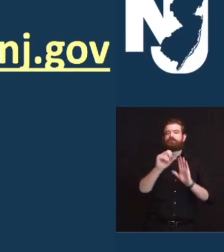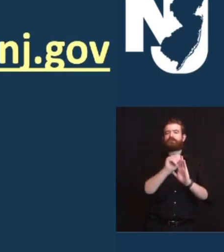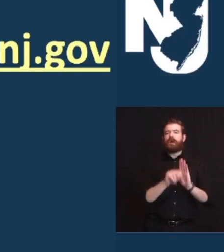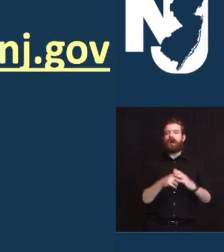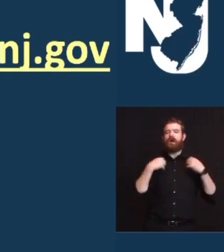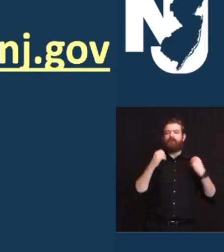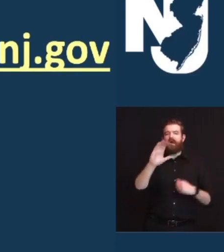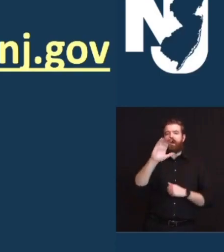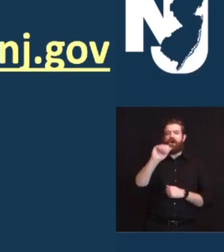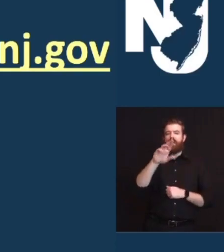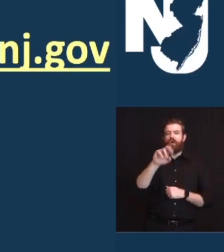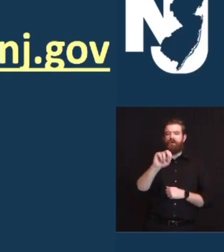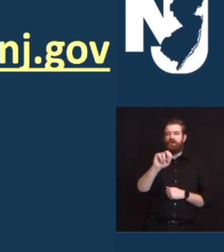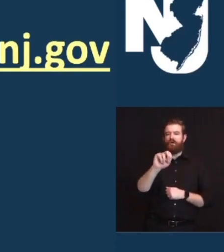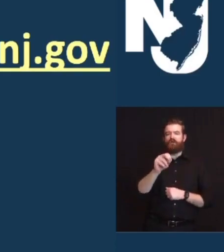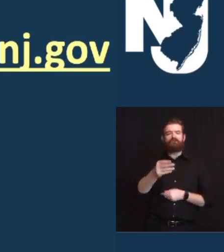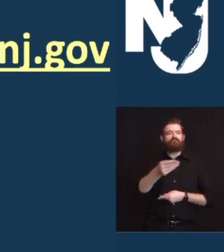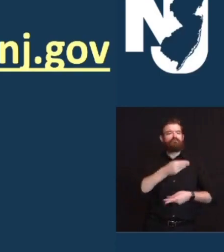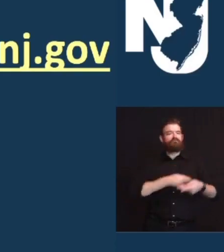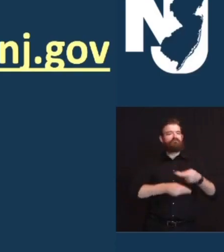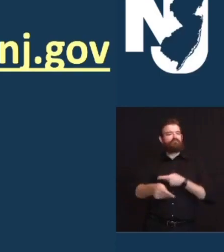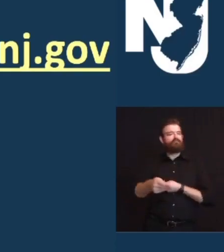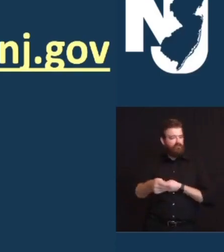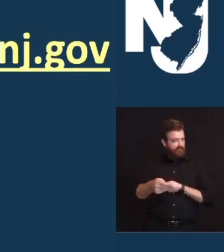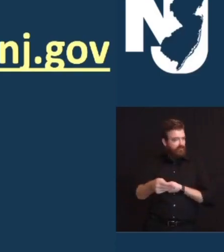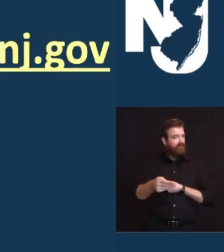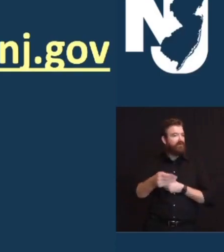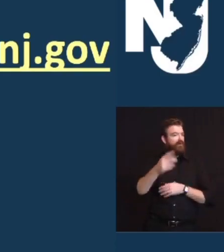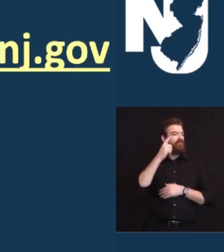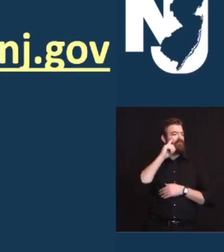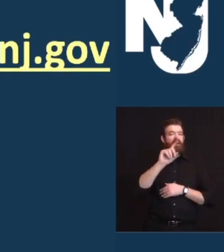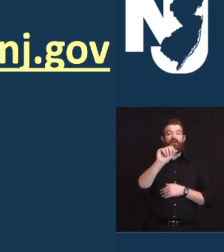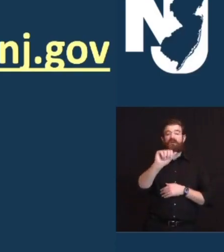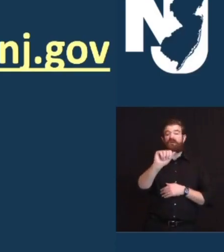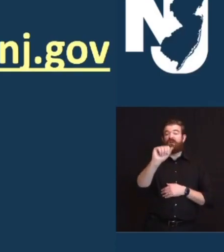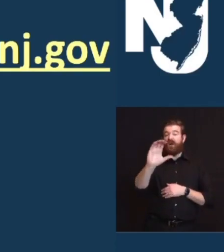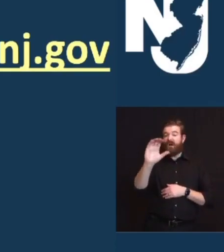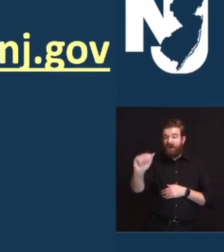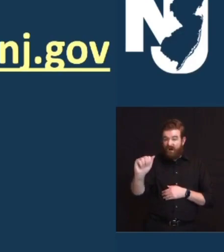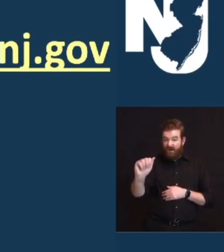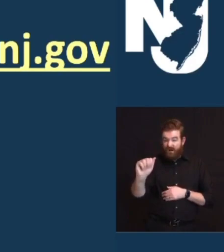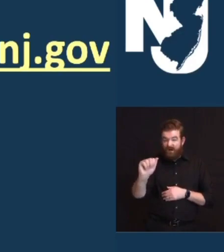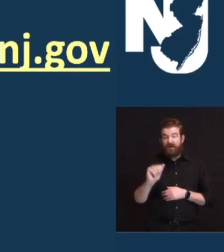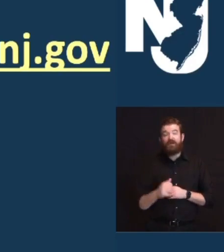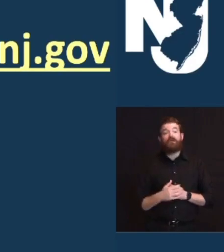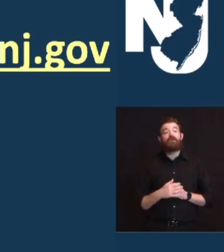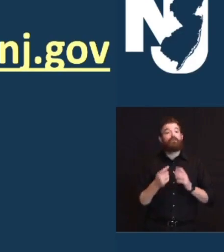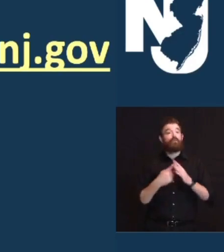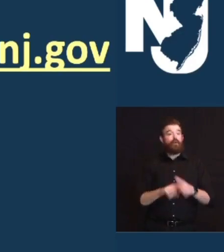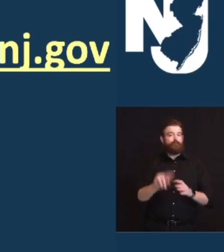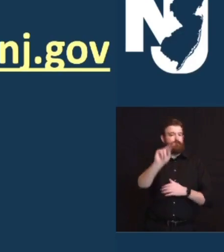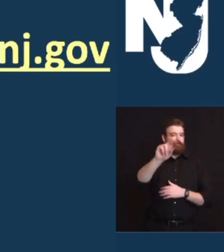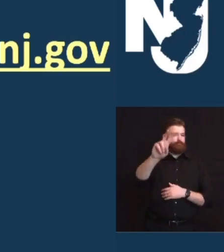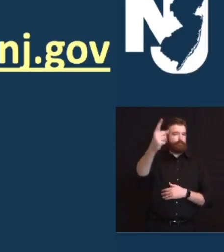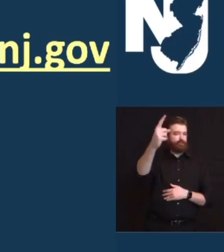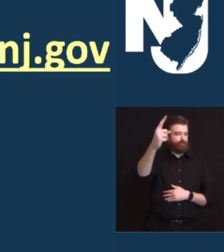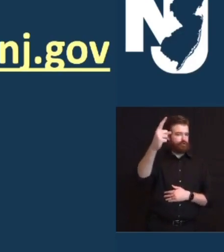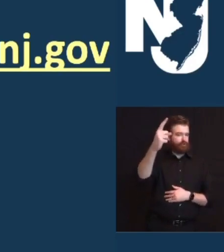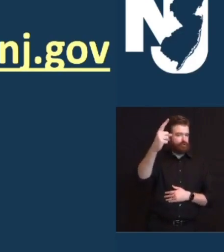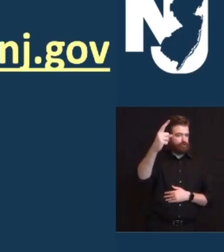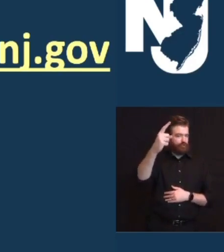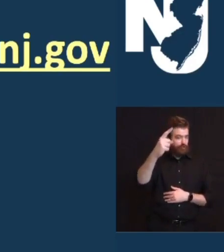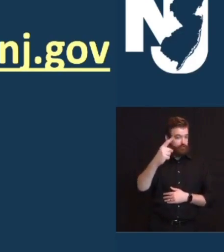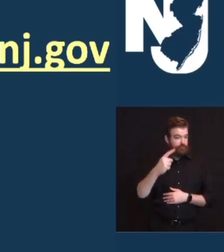open enrollment period beginning on November 1st. I'm especially proud that we are able to provide better access than